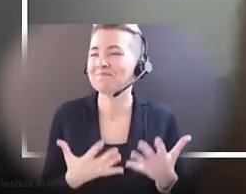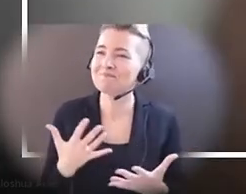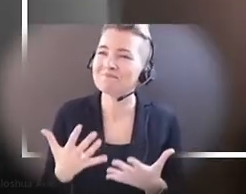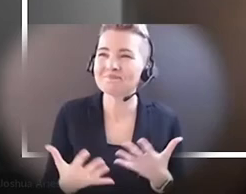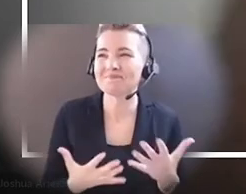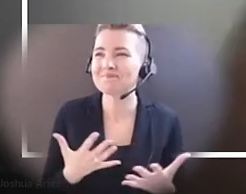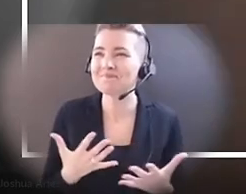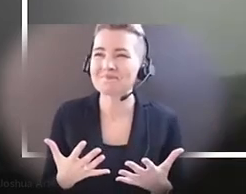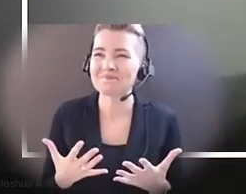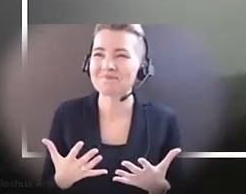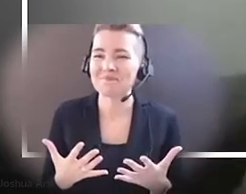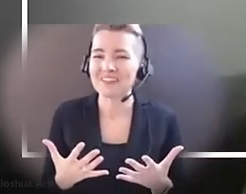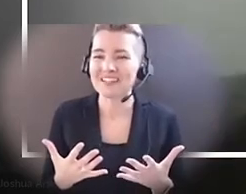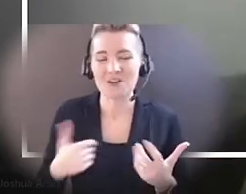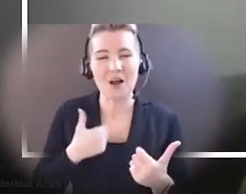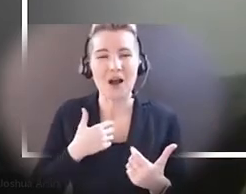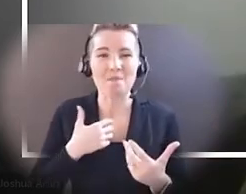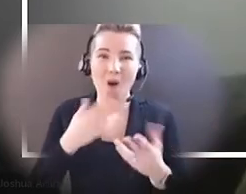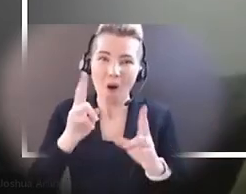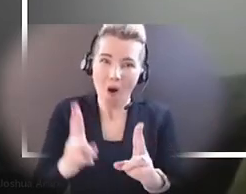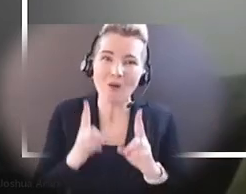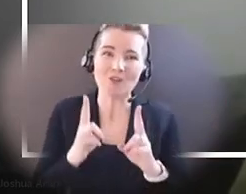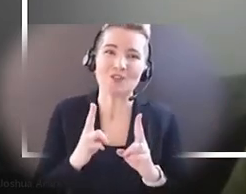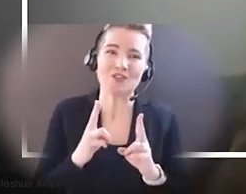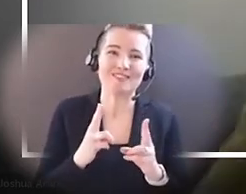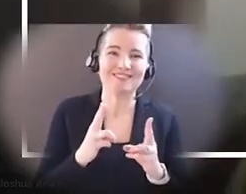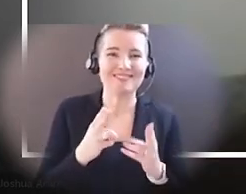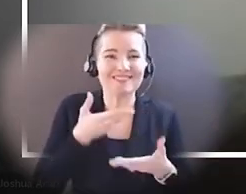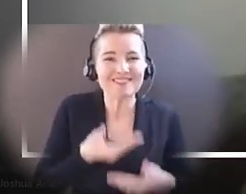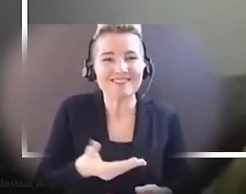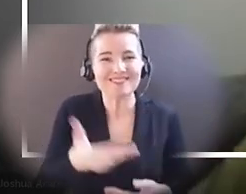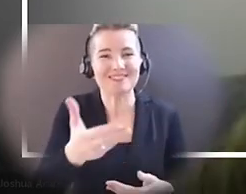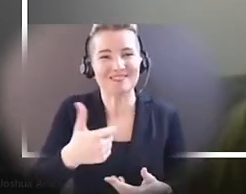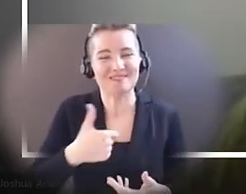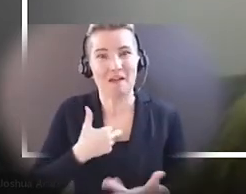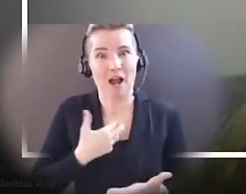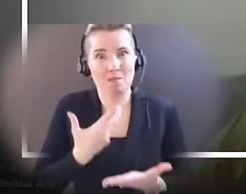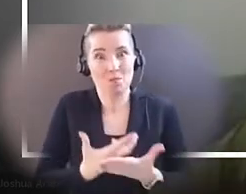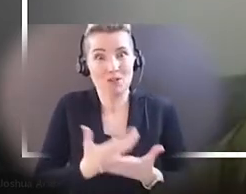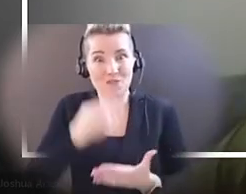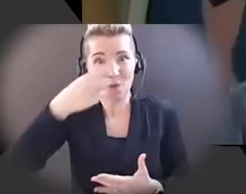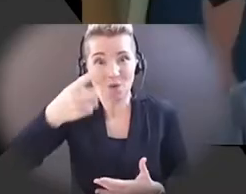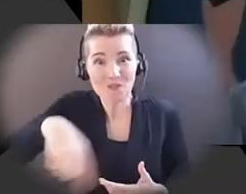a source of insight for this whole thing. So I'm really honored. So yes, thank you for having me.